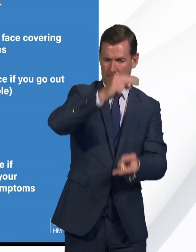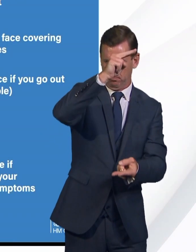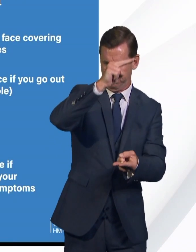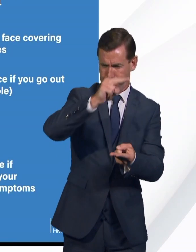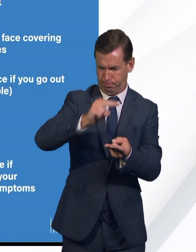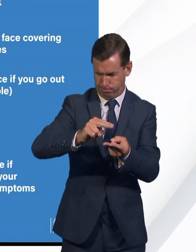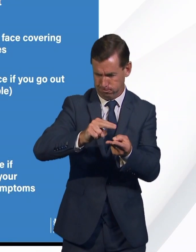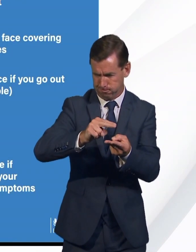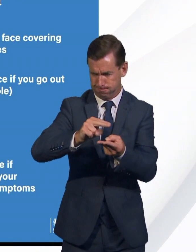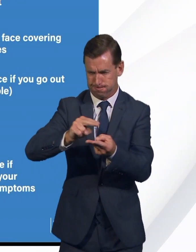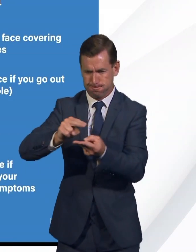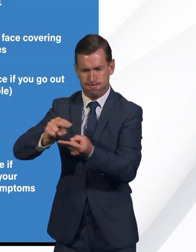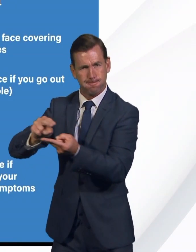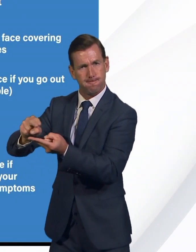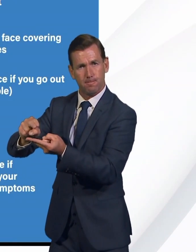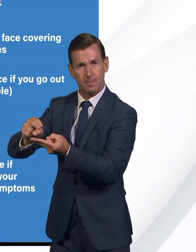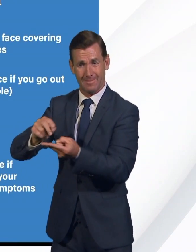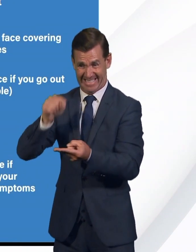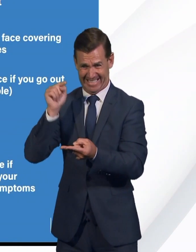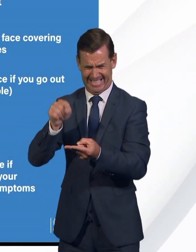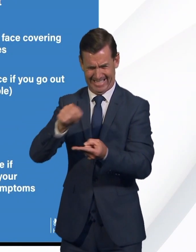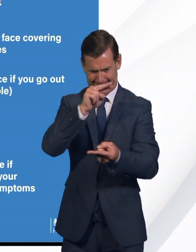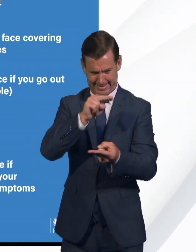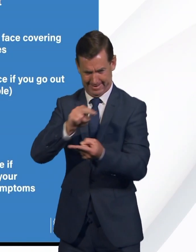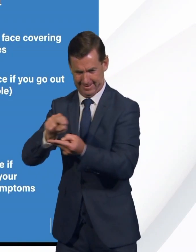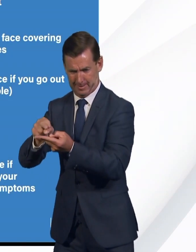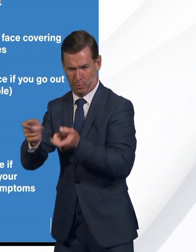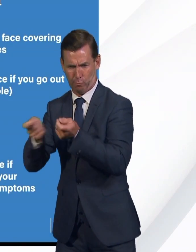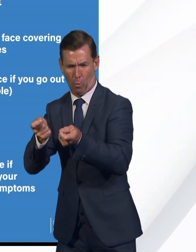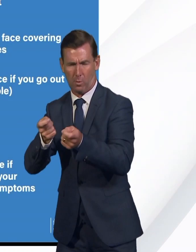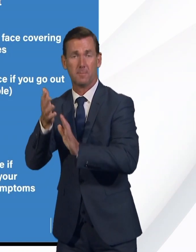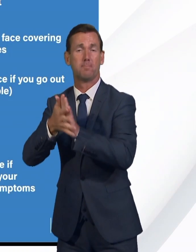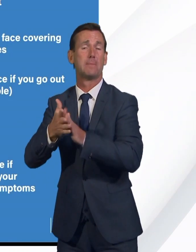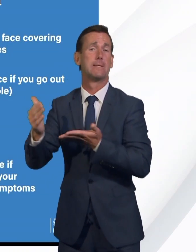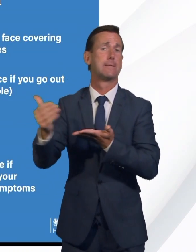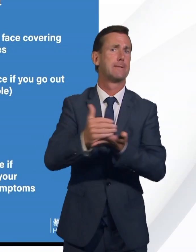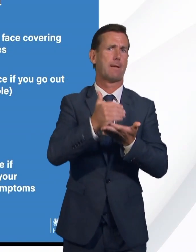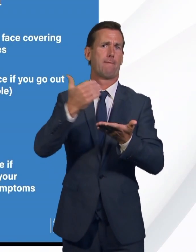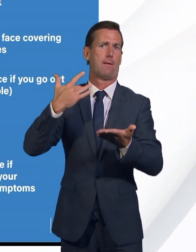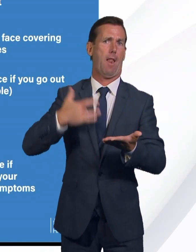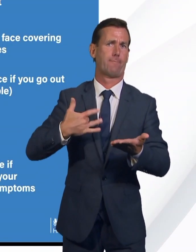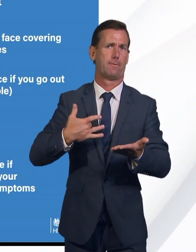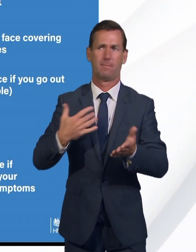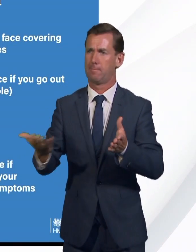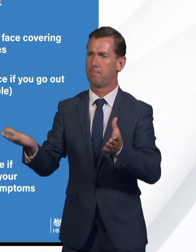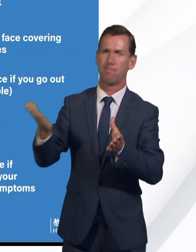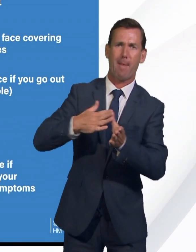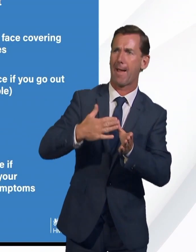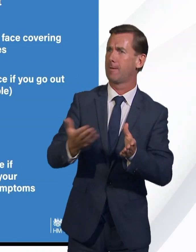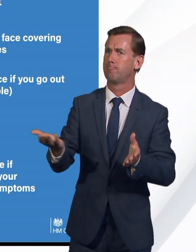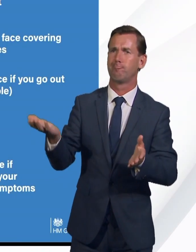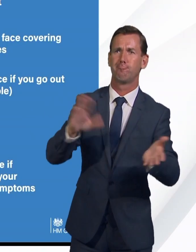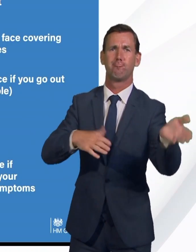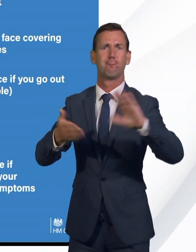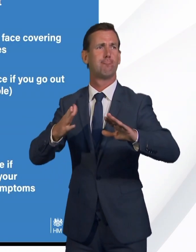down. Controlling the virus so that we can save lives, rebuild livelihoods, and start to